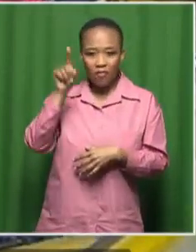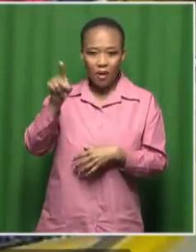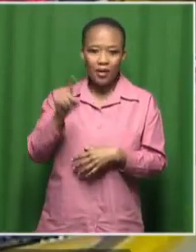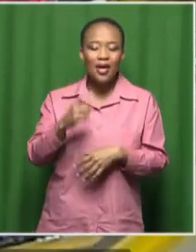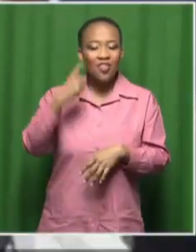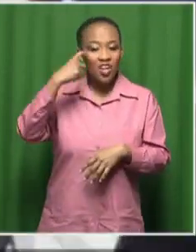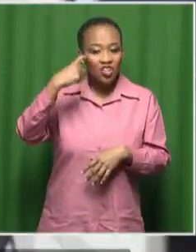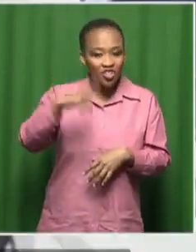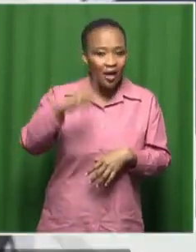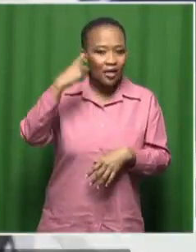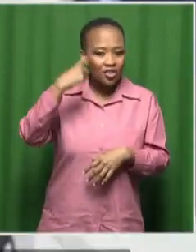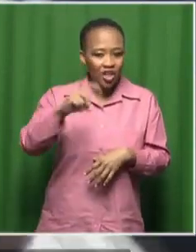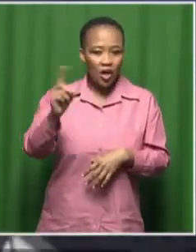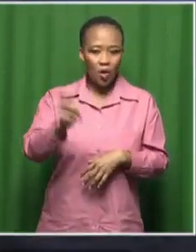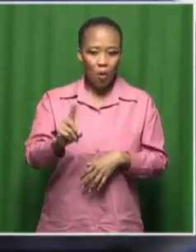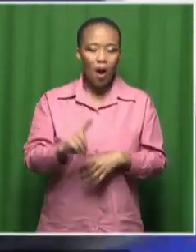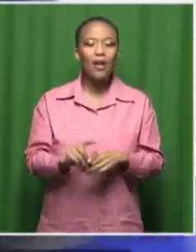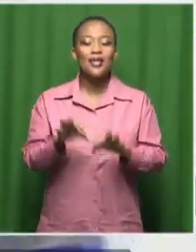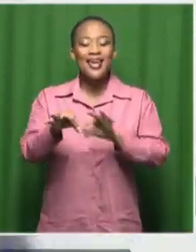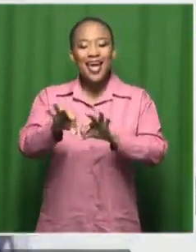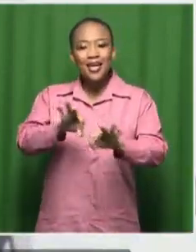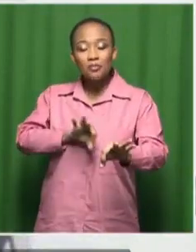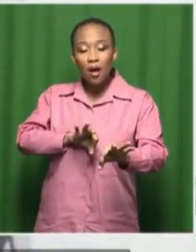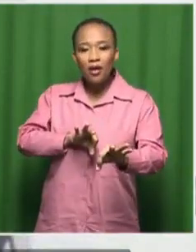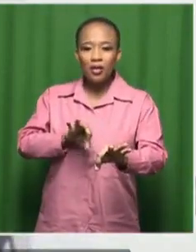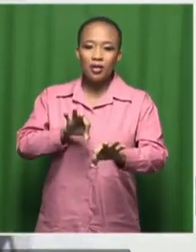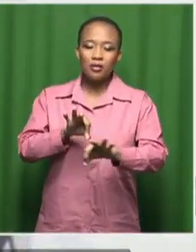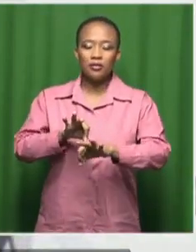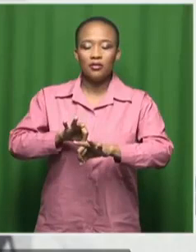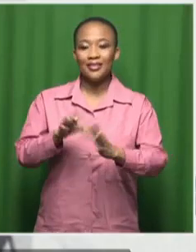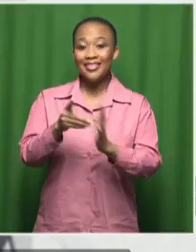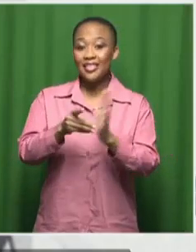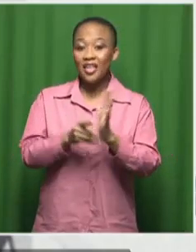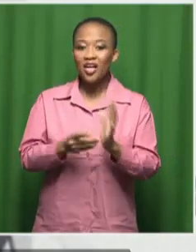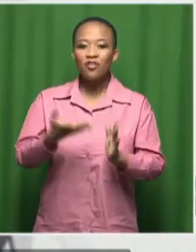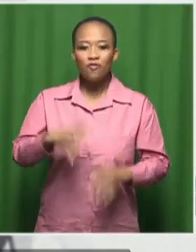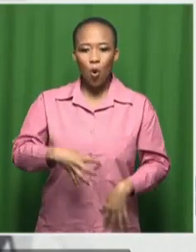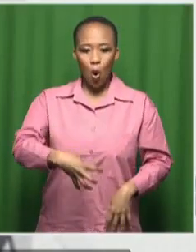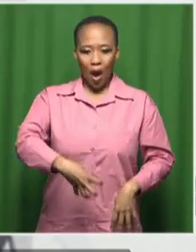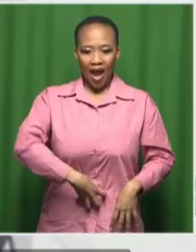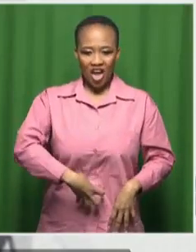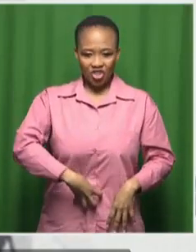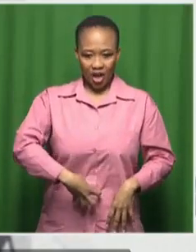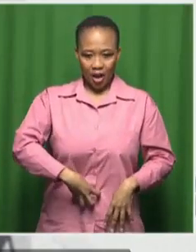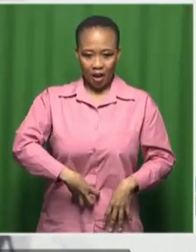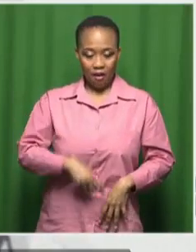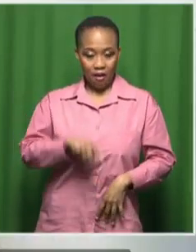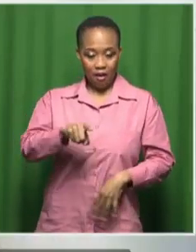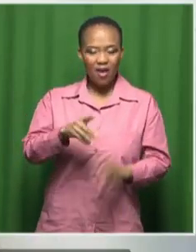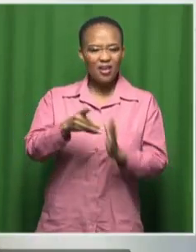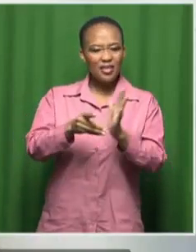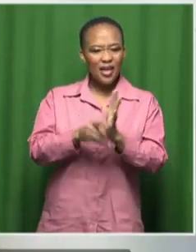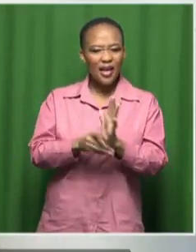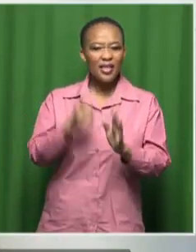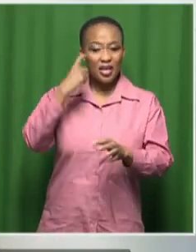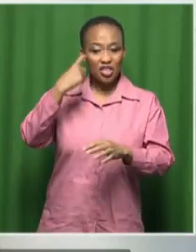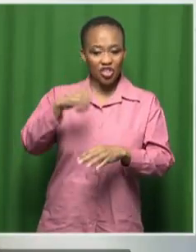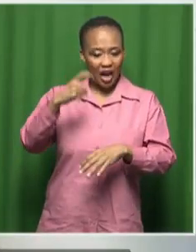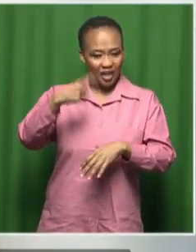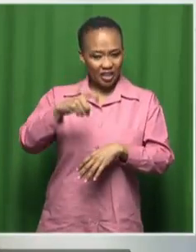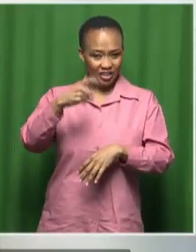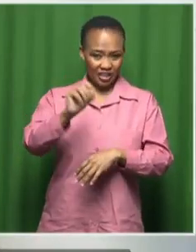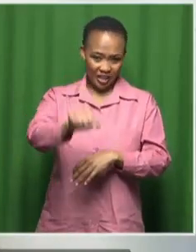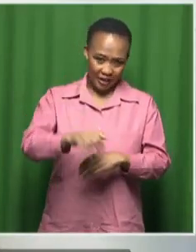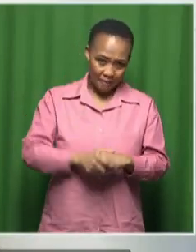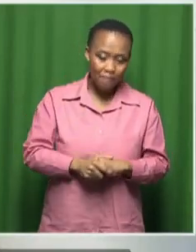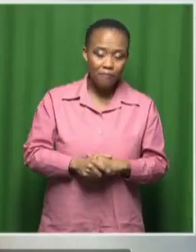internal combustion engines is on the horizon. I think what's key for our industry is to be able to create the